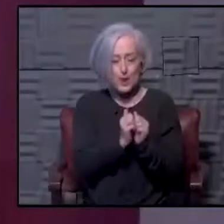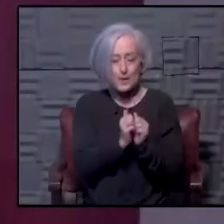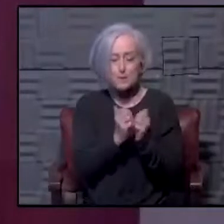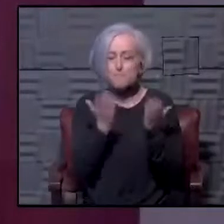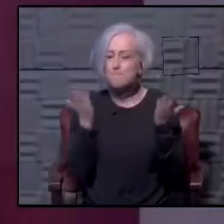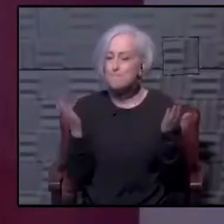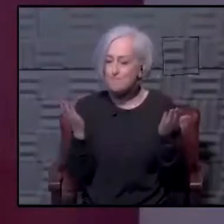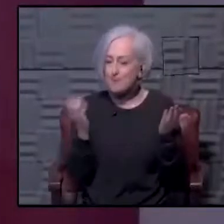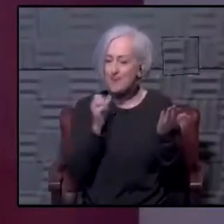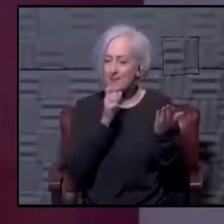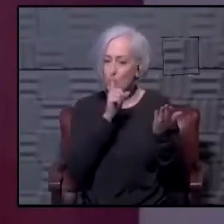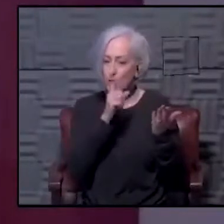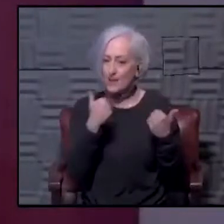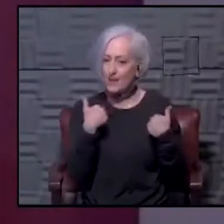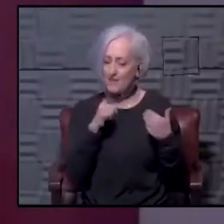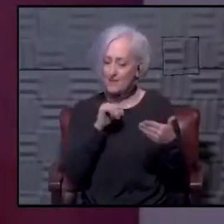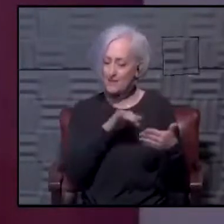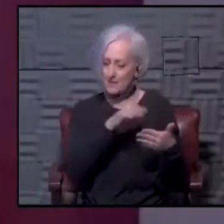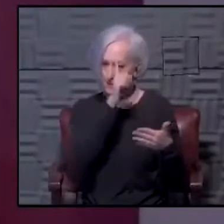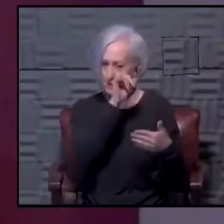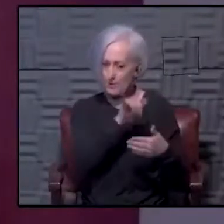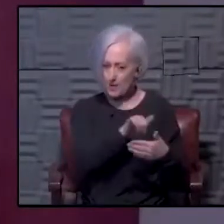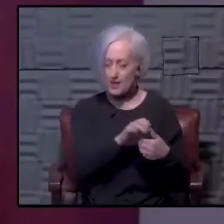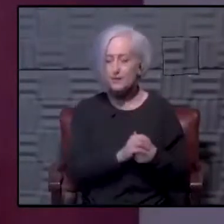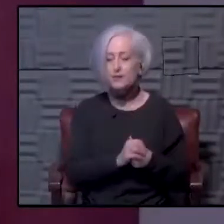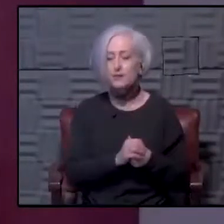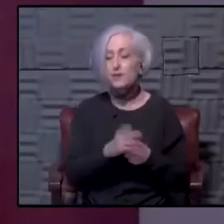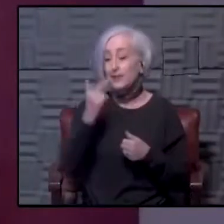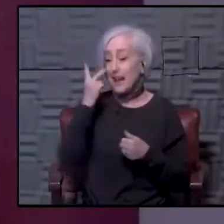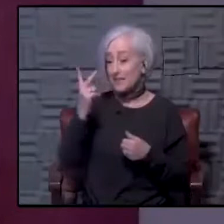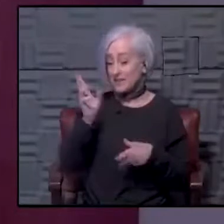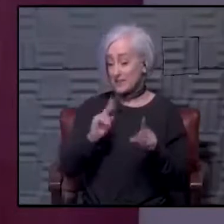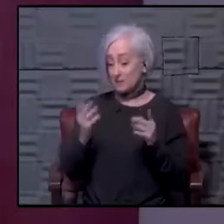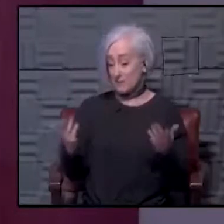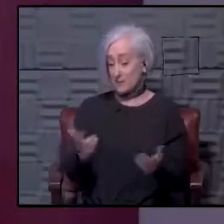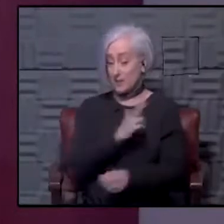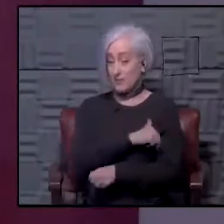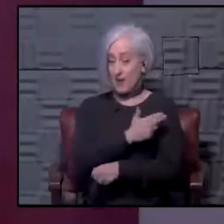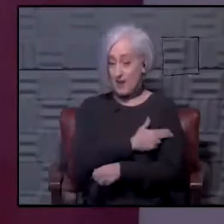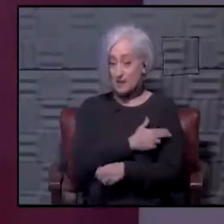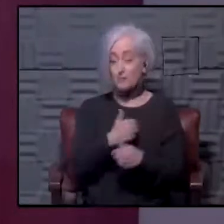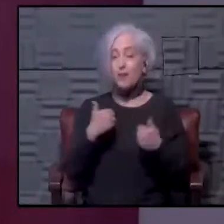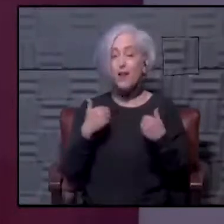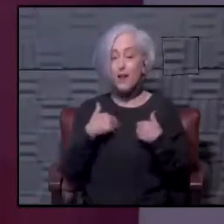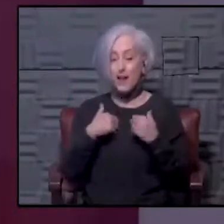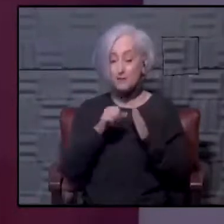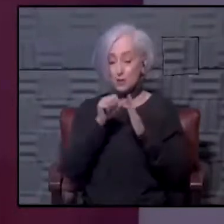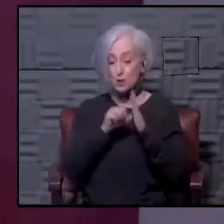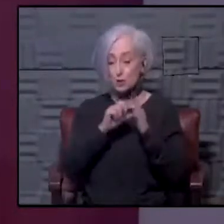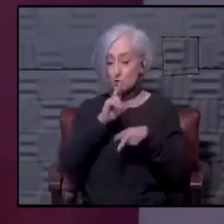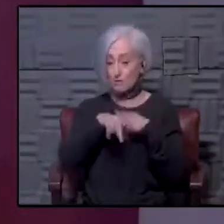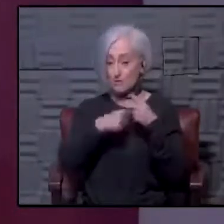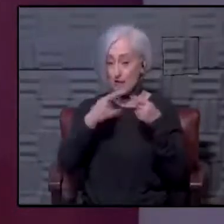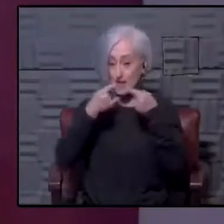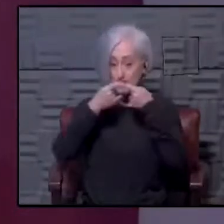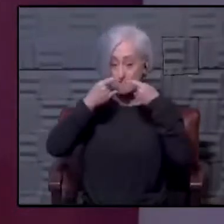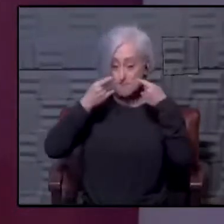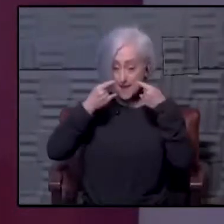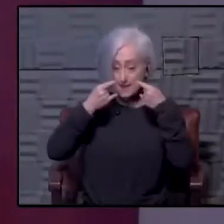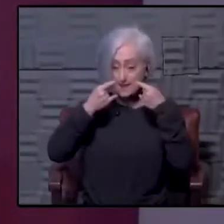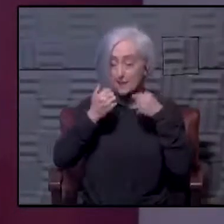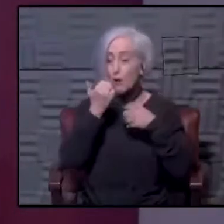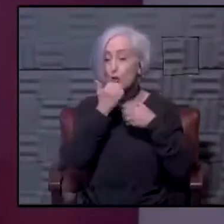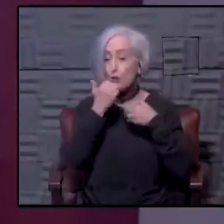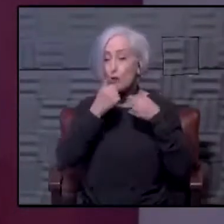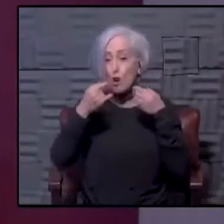here in the hospital I've seen folks who might have their surgical mask on, and then they put a cloth mask over the top. But I think the